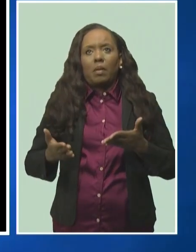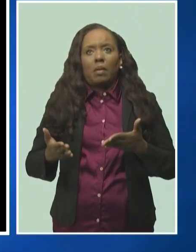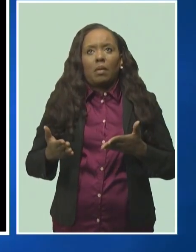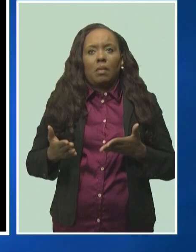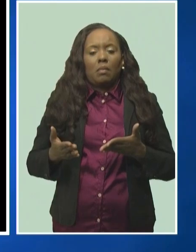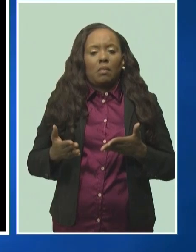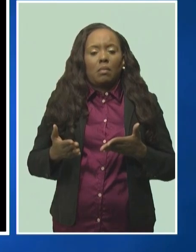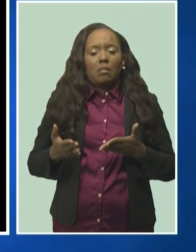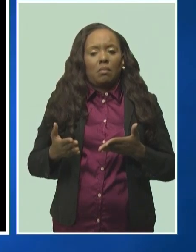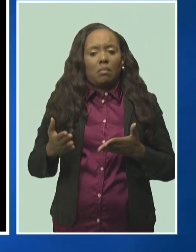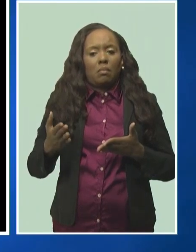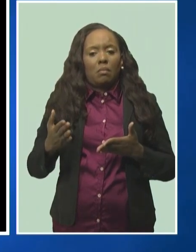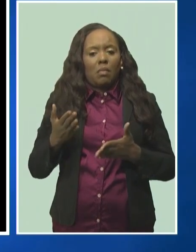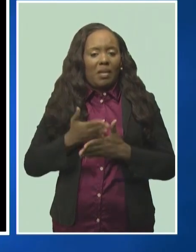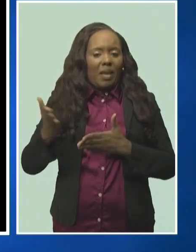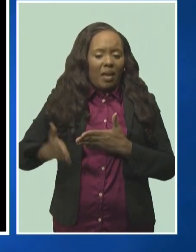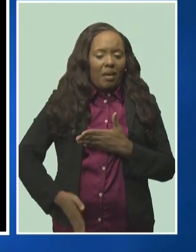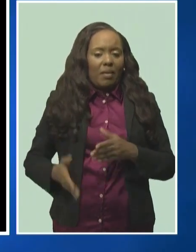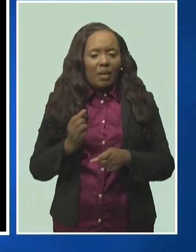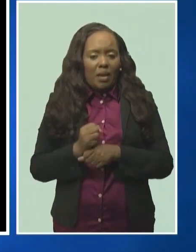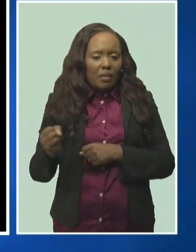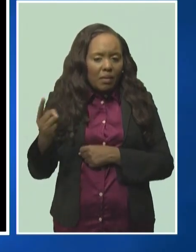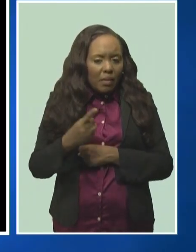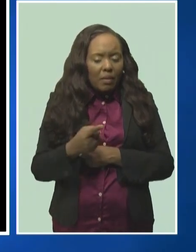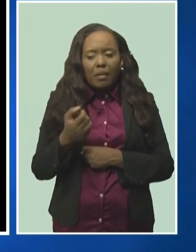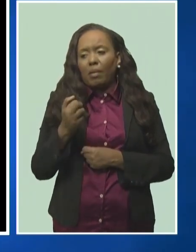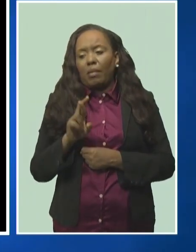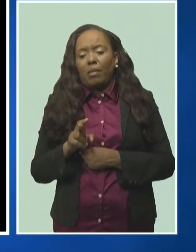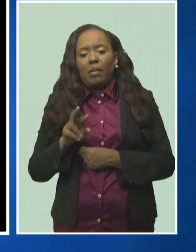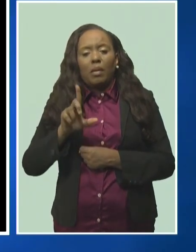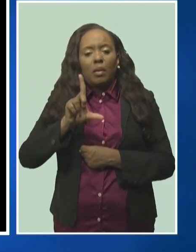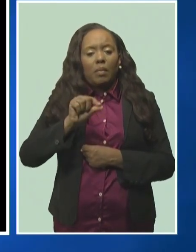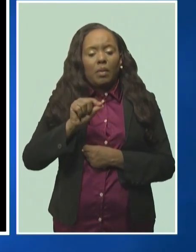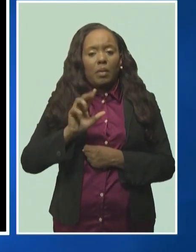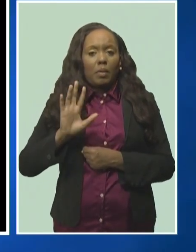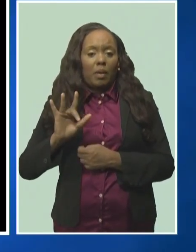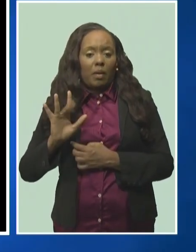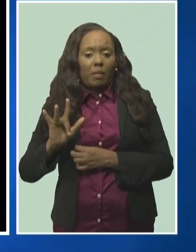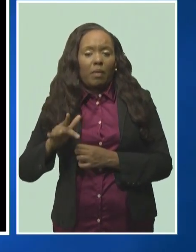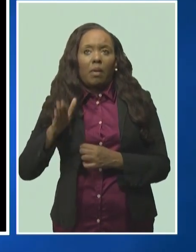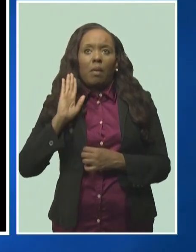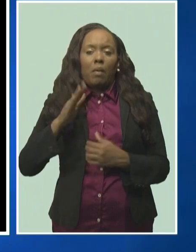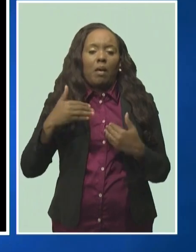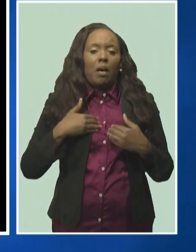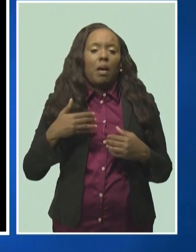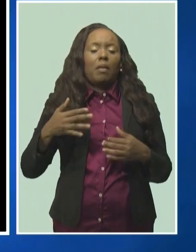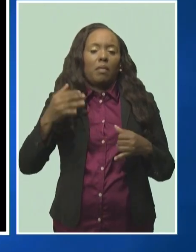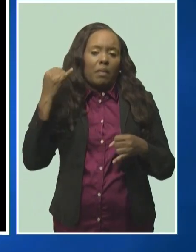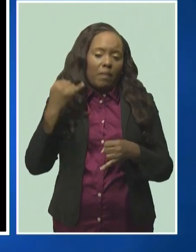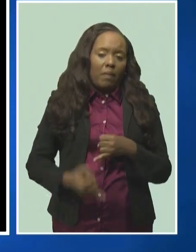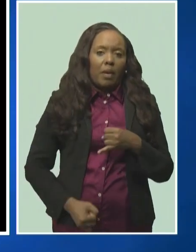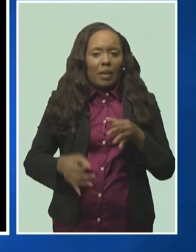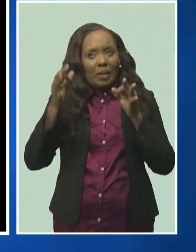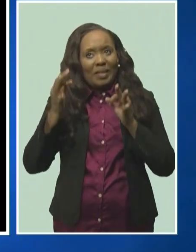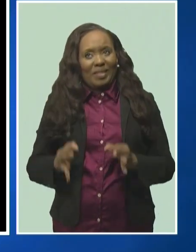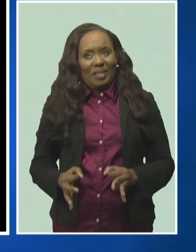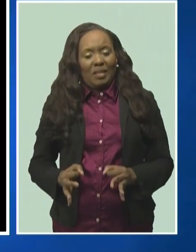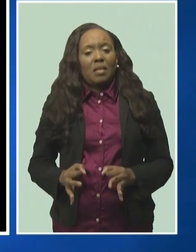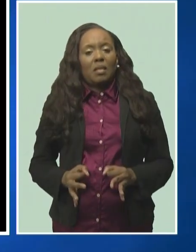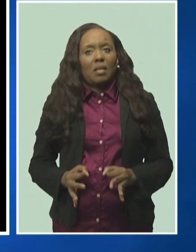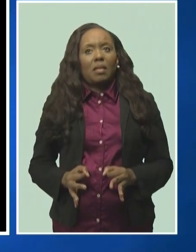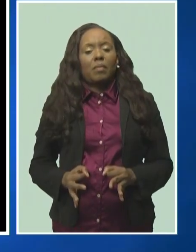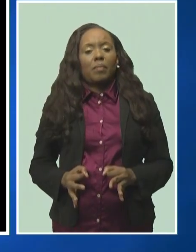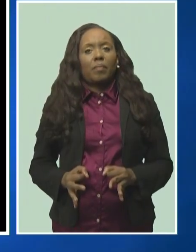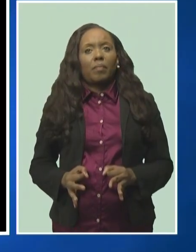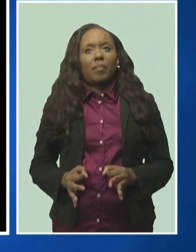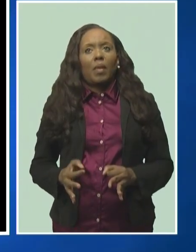early 2025, when hopefully we will have a full and final settlement, and this gives full